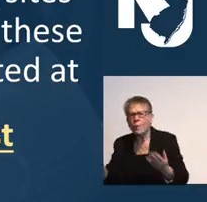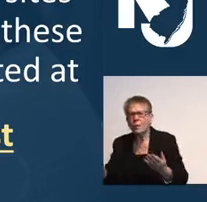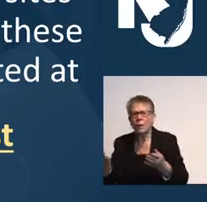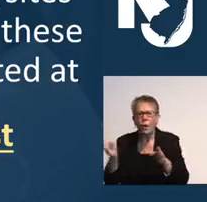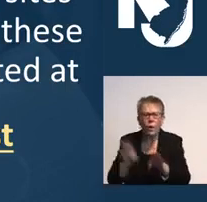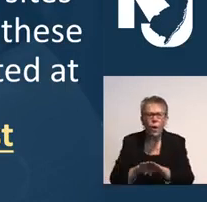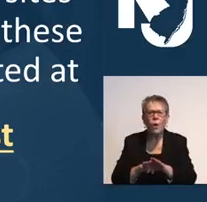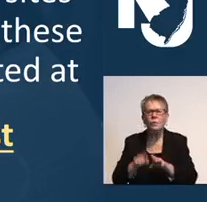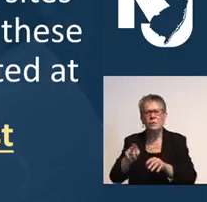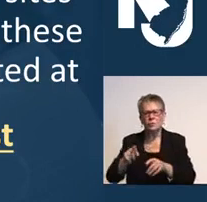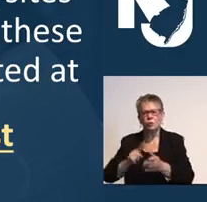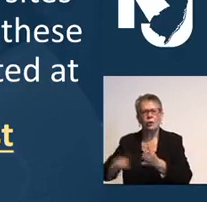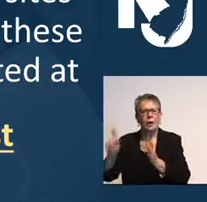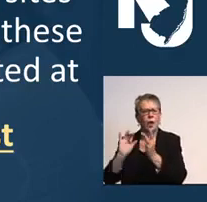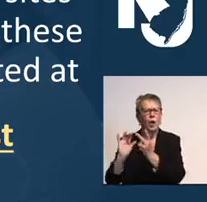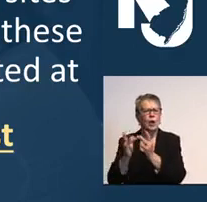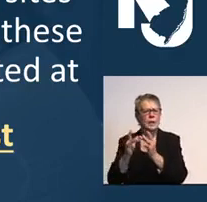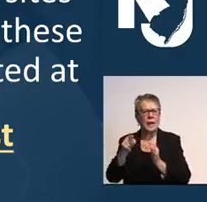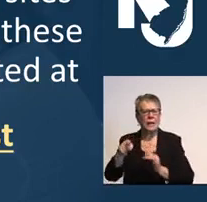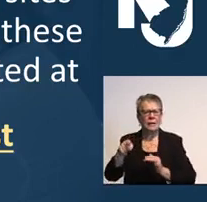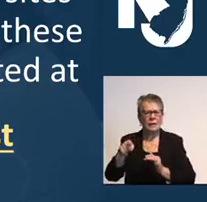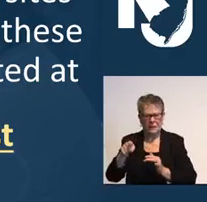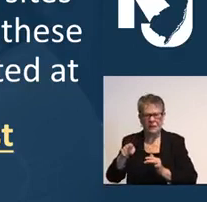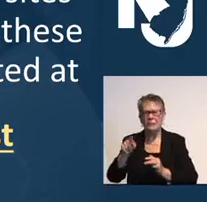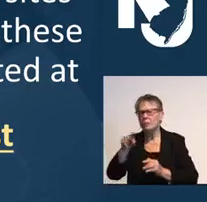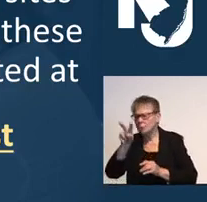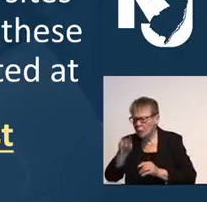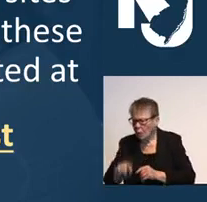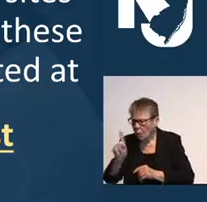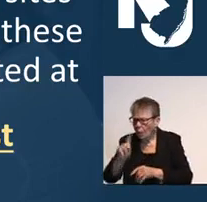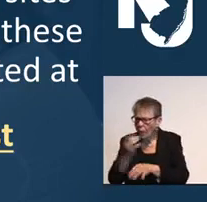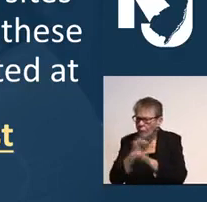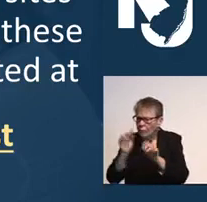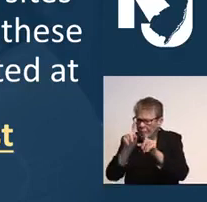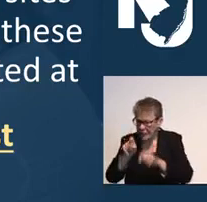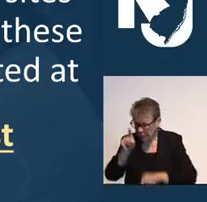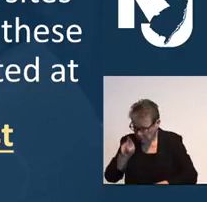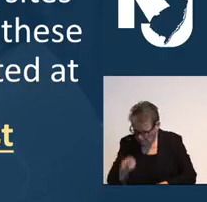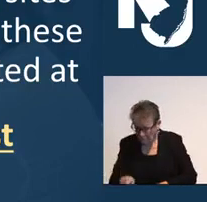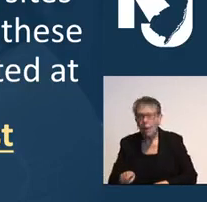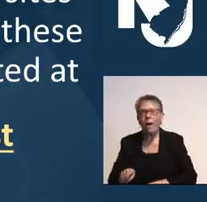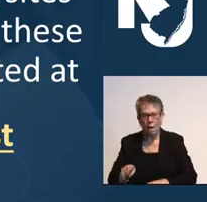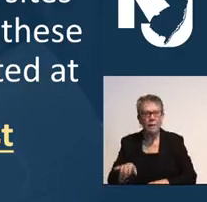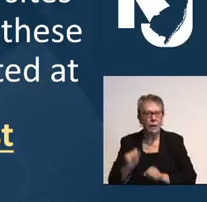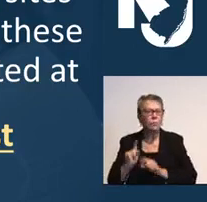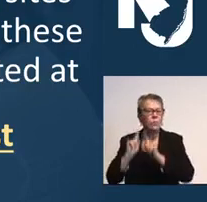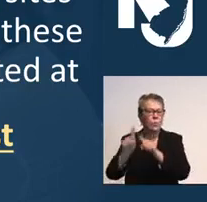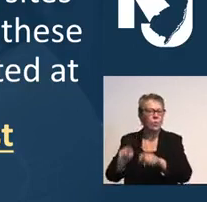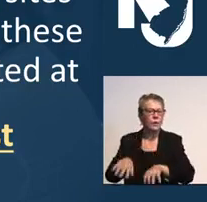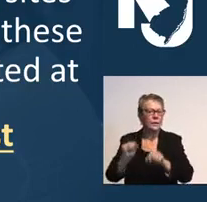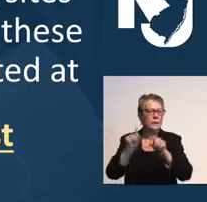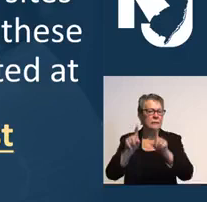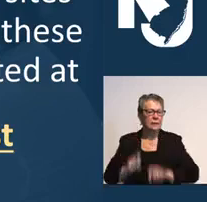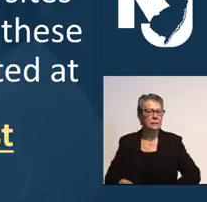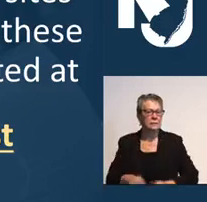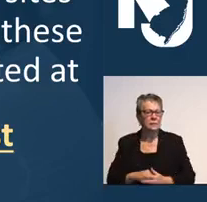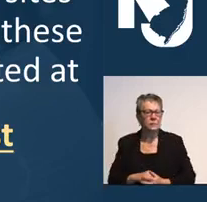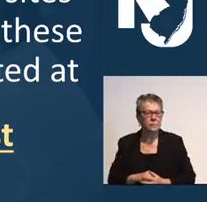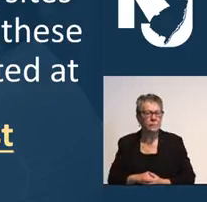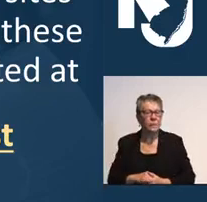covid19.nj.gov/free test. As another option, I wish to reiterate the program Judy highlighted right here last week, and